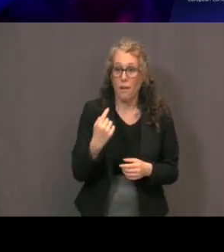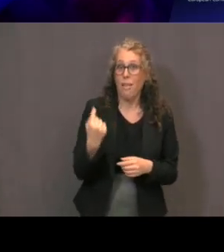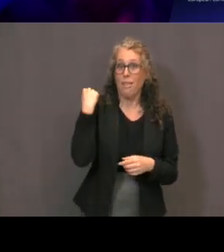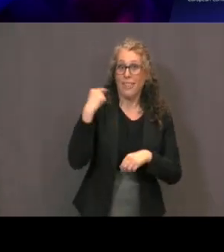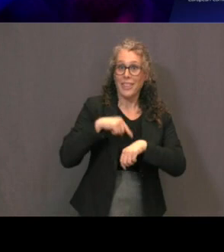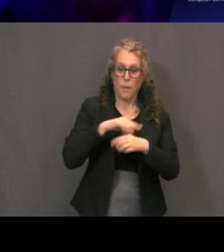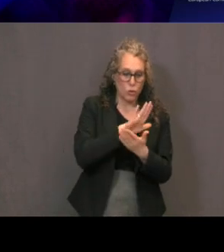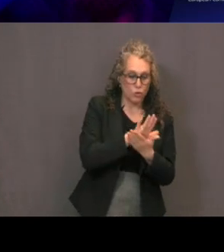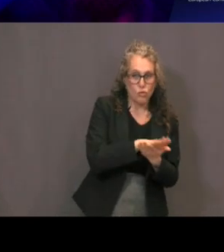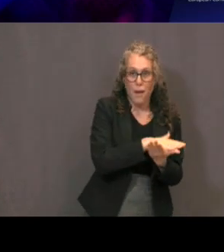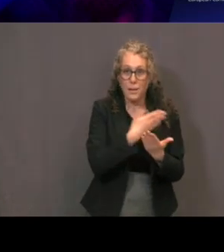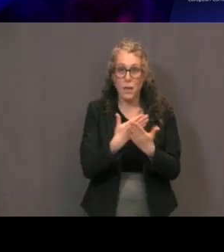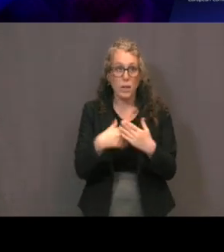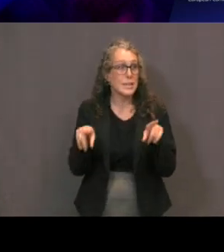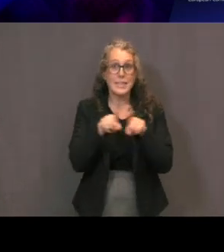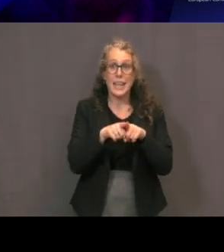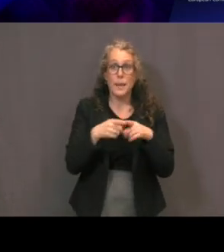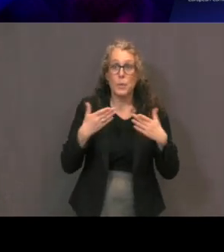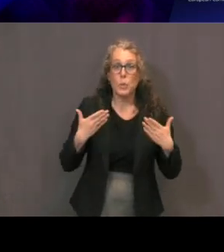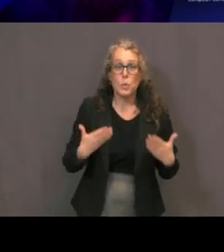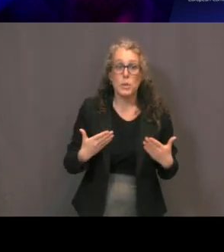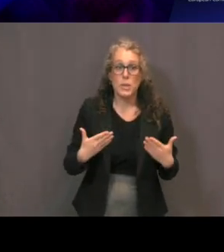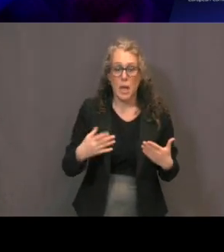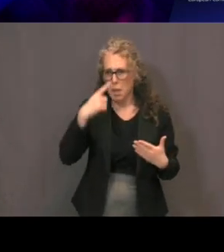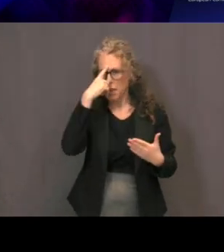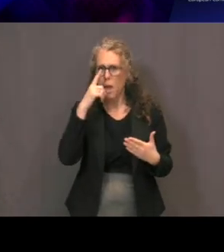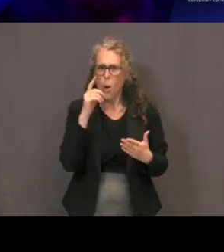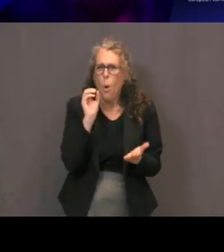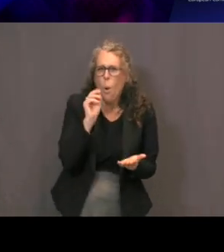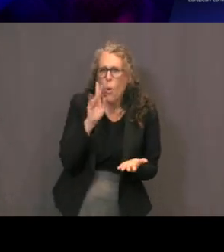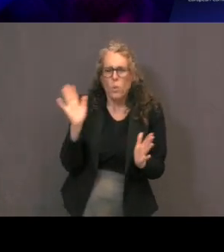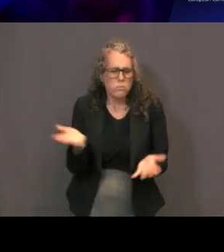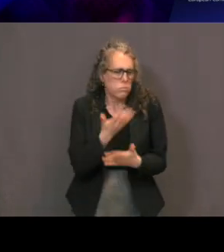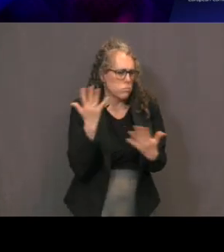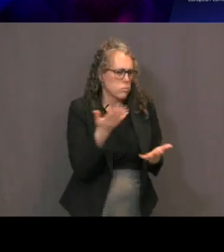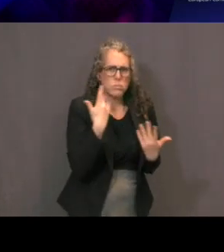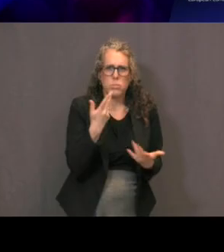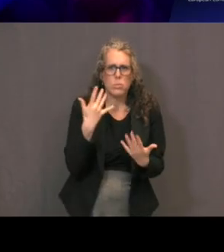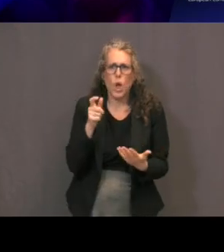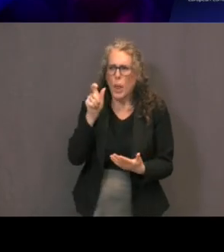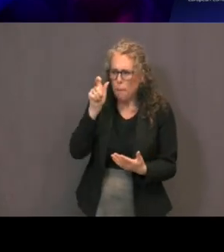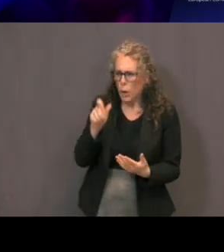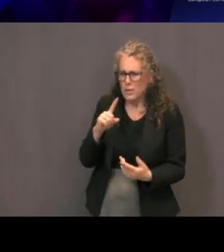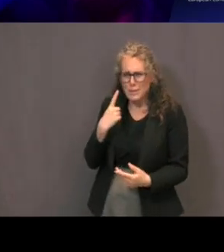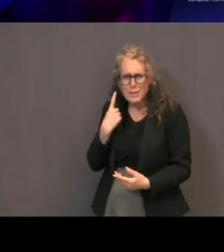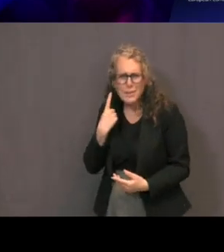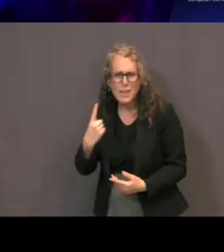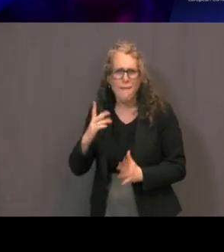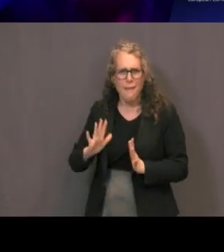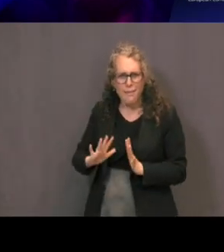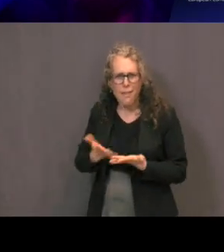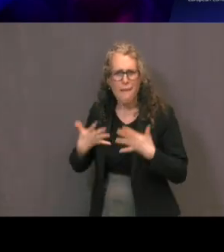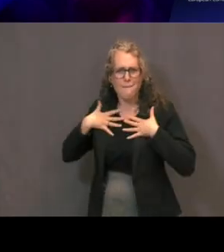are only possible for true people who really know through personal experience what it means